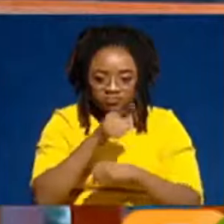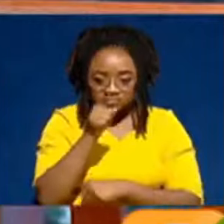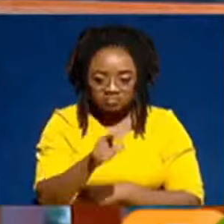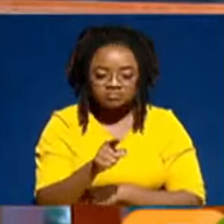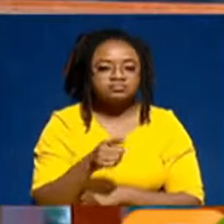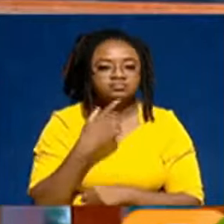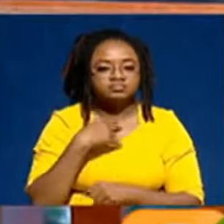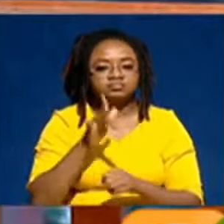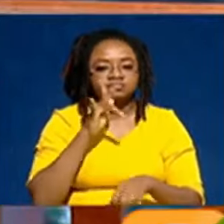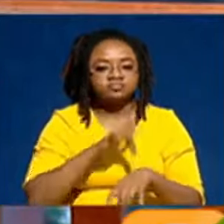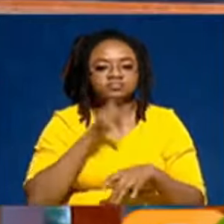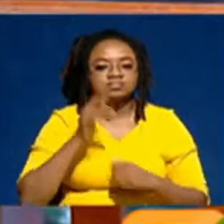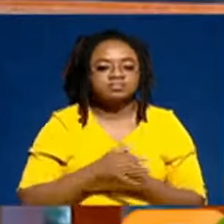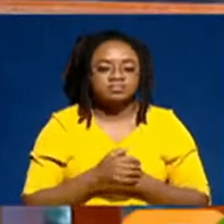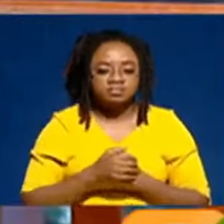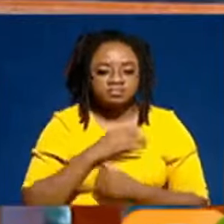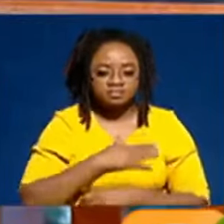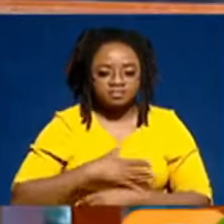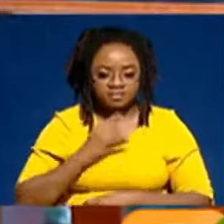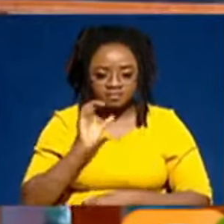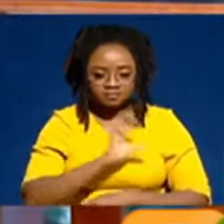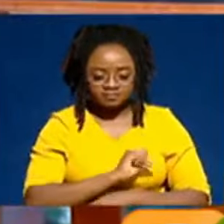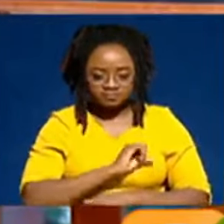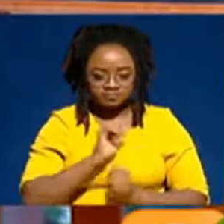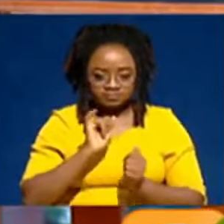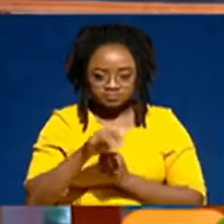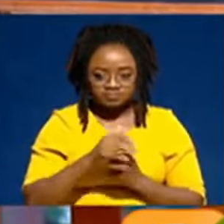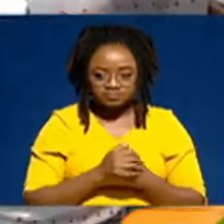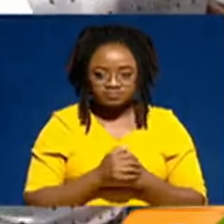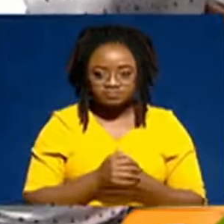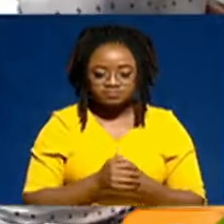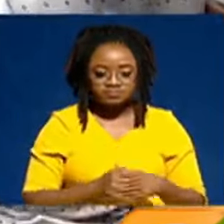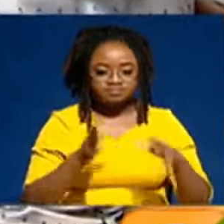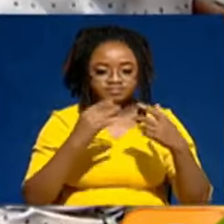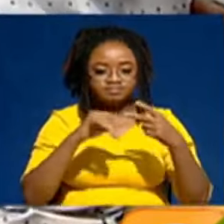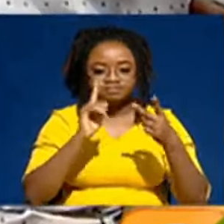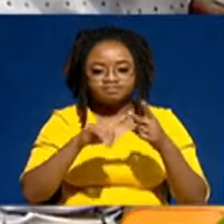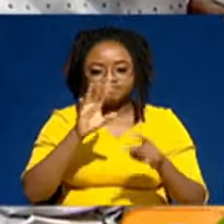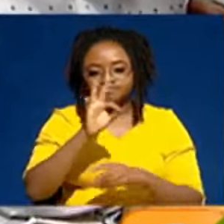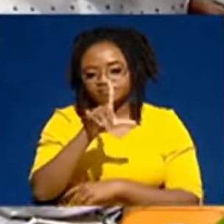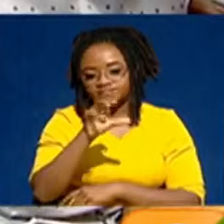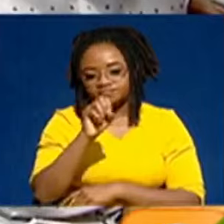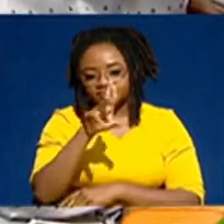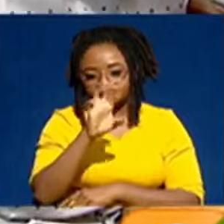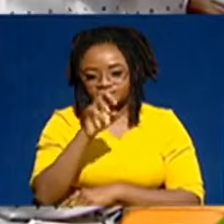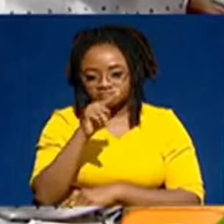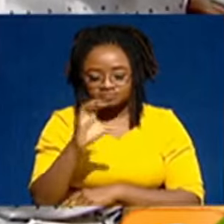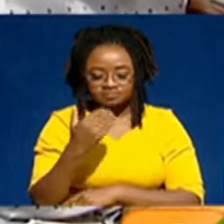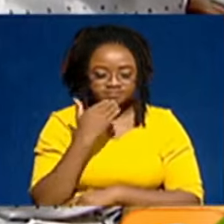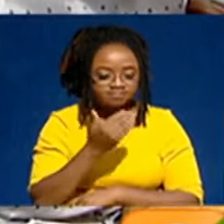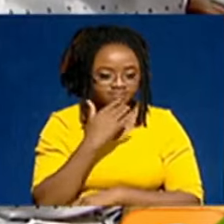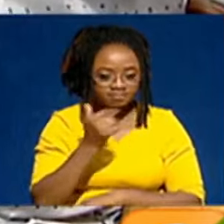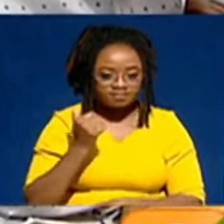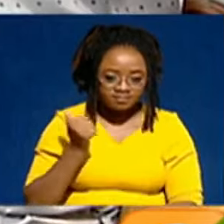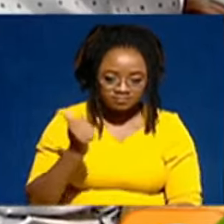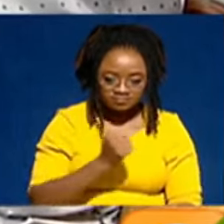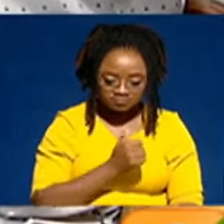consequence. So bear with that consequence. Yeah. Florence Nyolo, you get the last word. Thank you so much, Jeff, for having